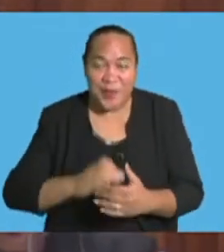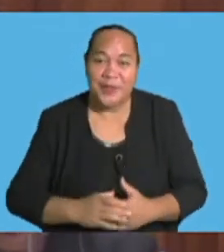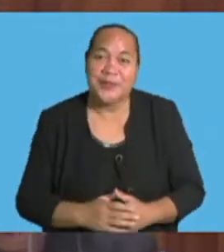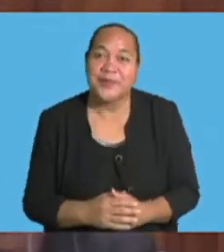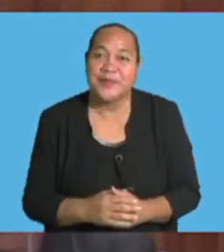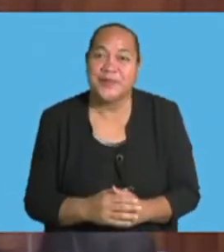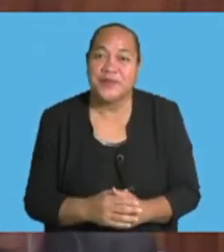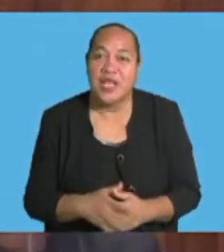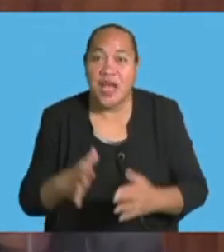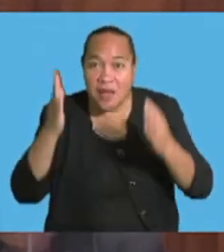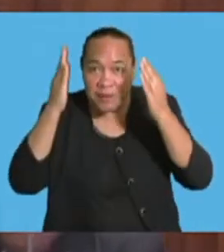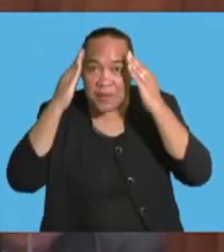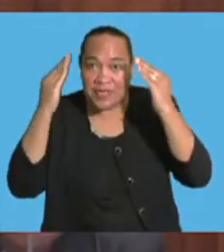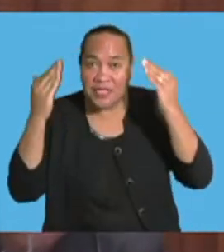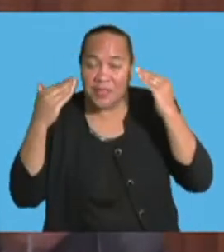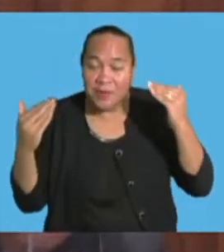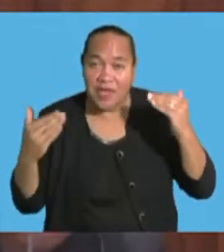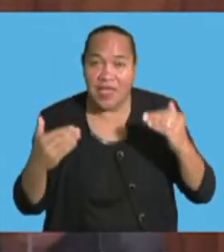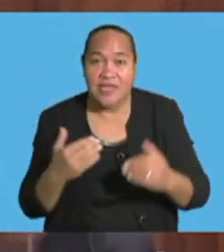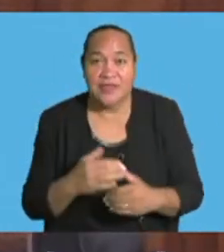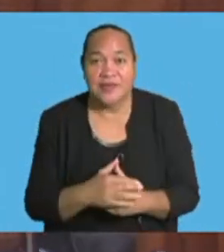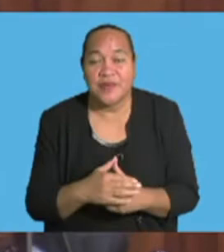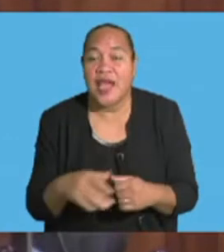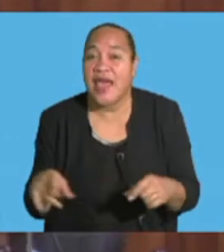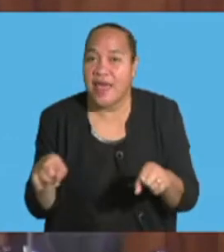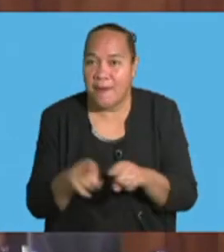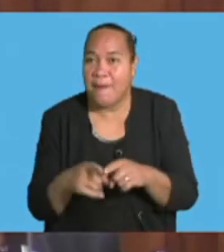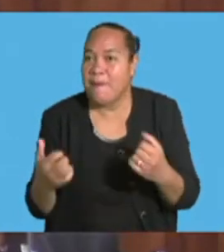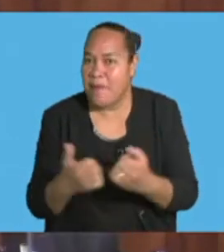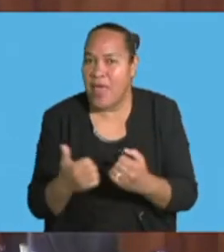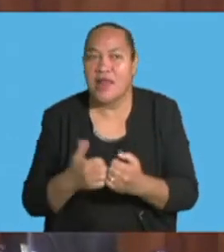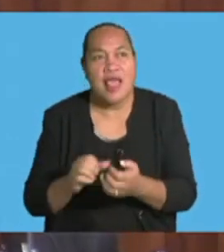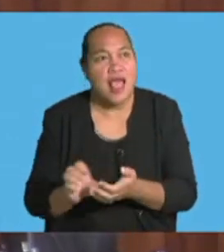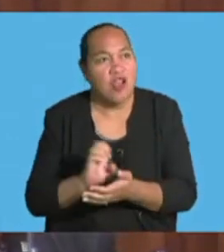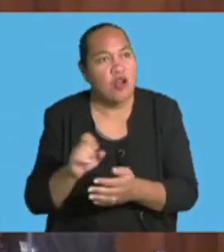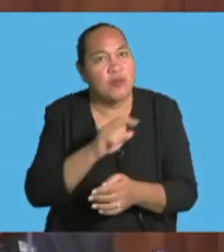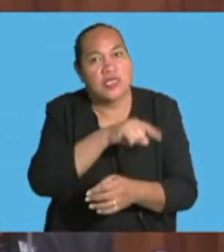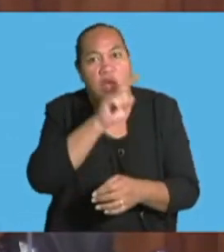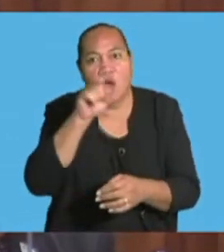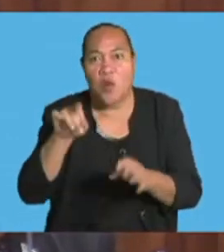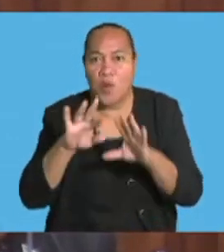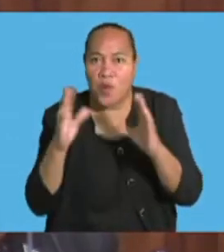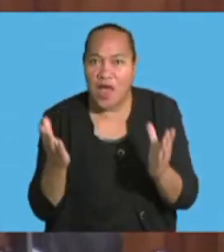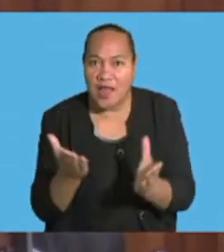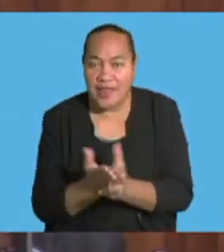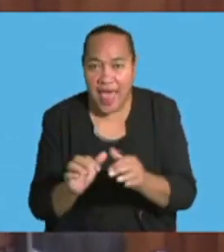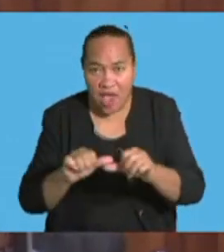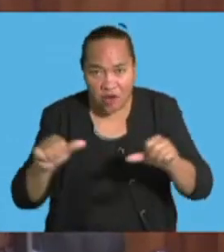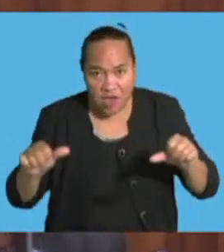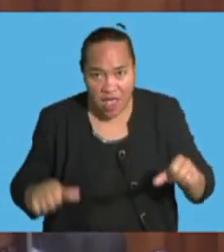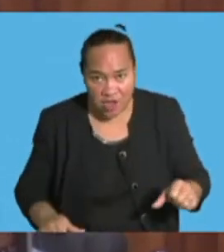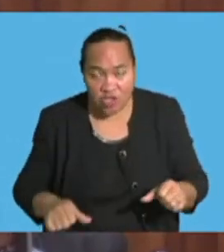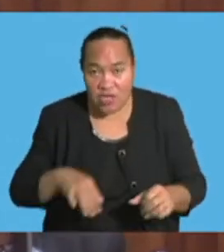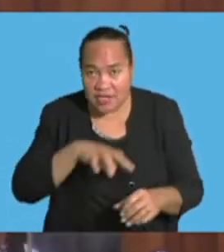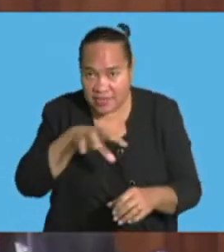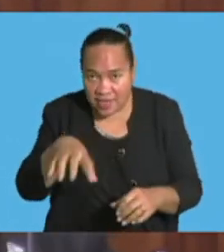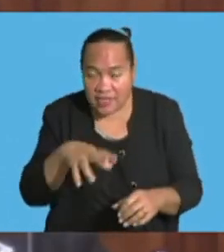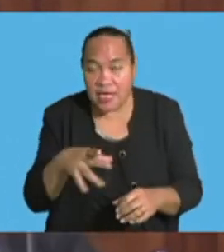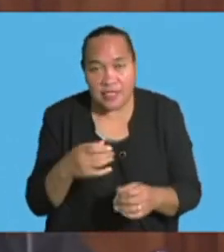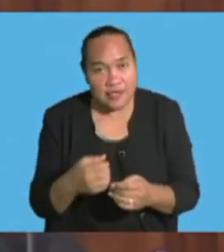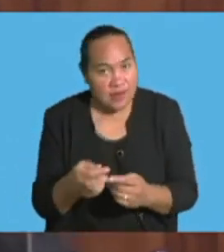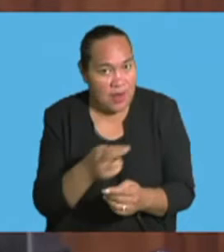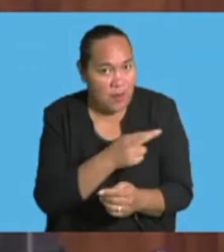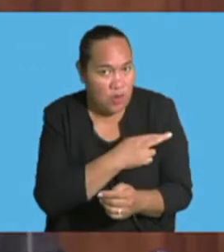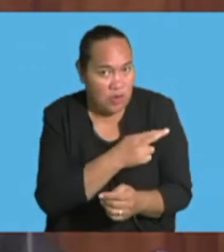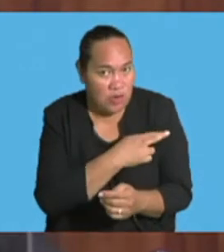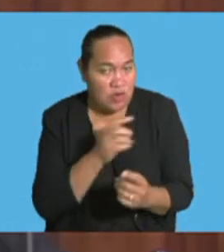Mr. Speaker, sir, like many economies in the world, the agricultural sector plays a very important role, not